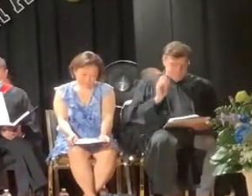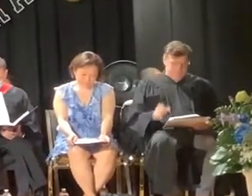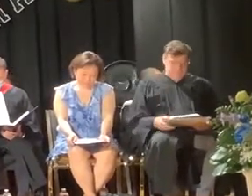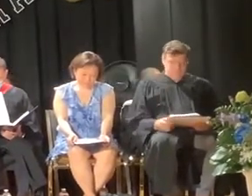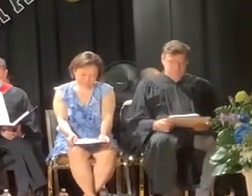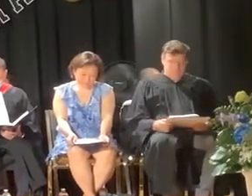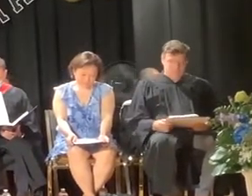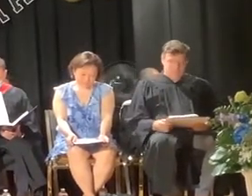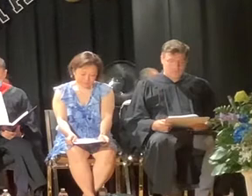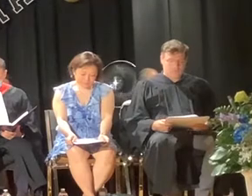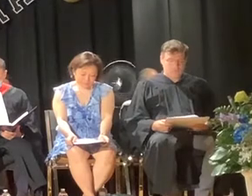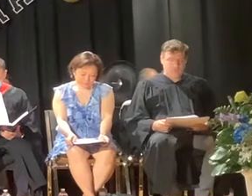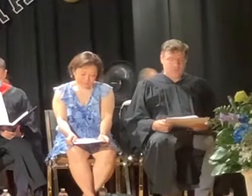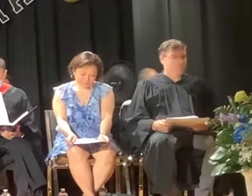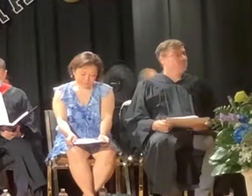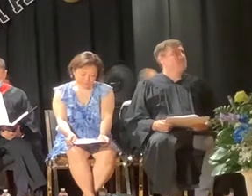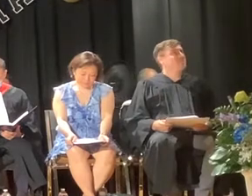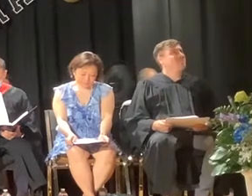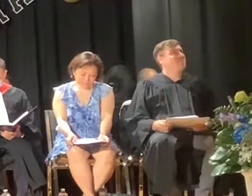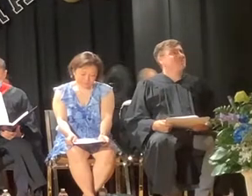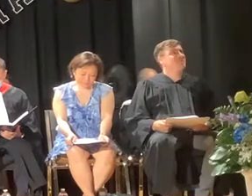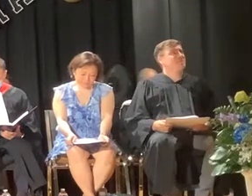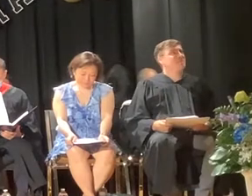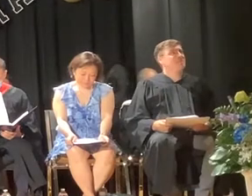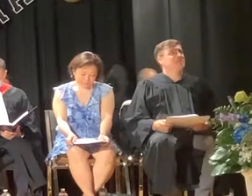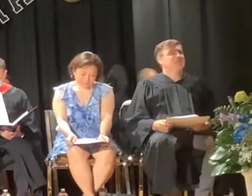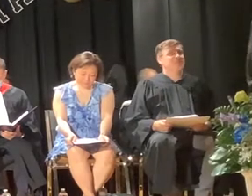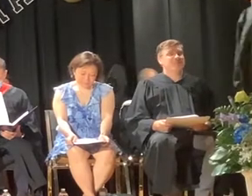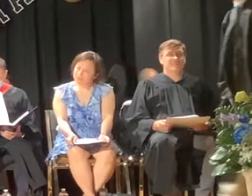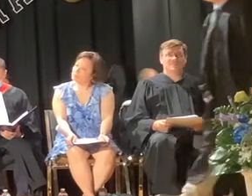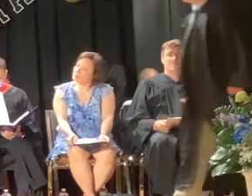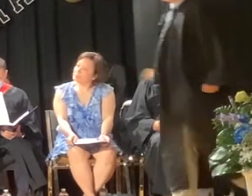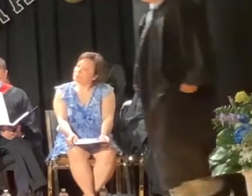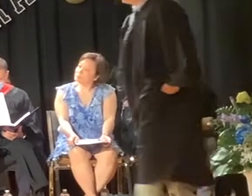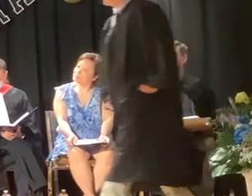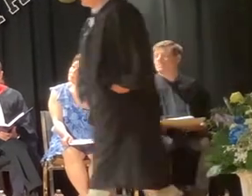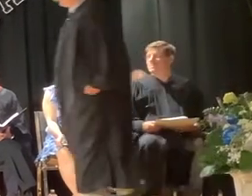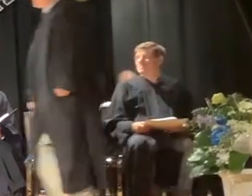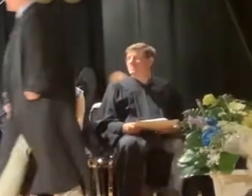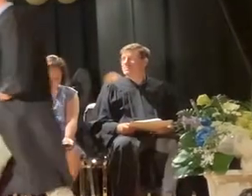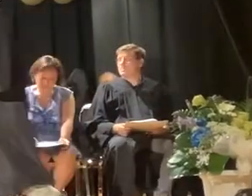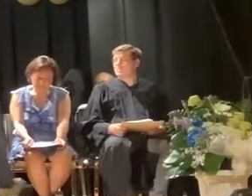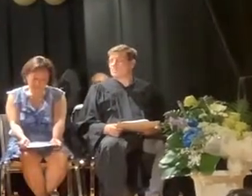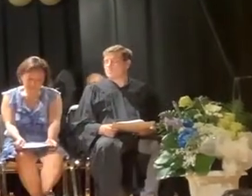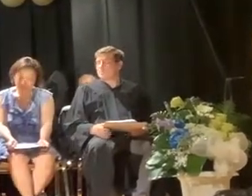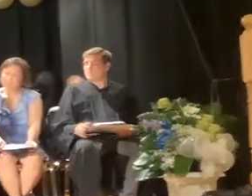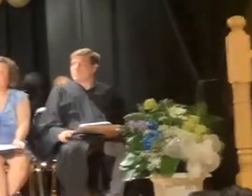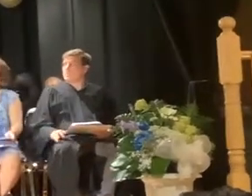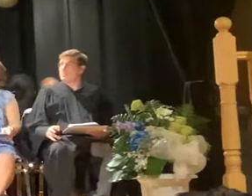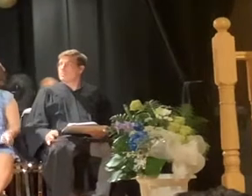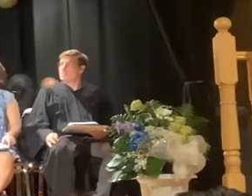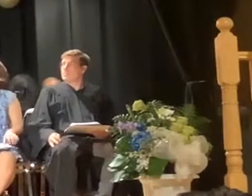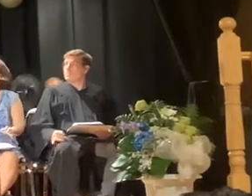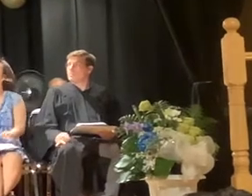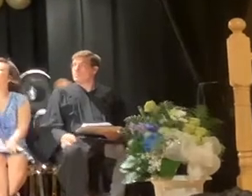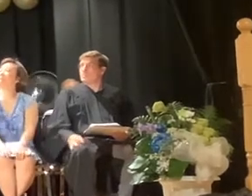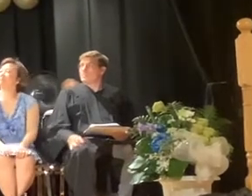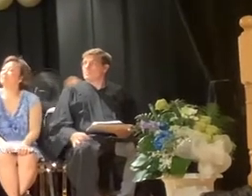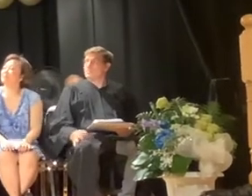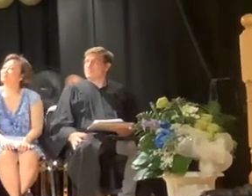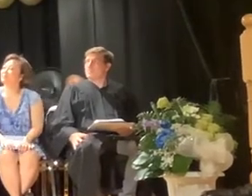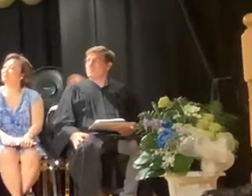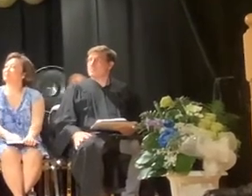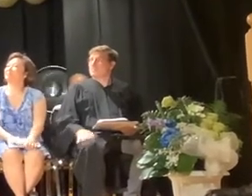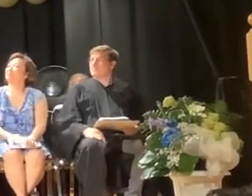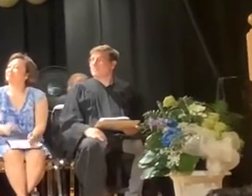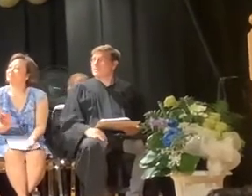come forward and accept the Robert Greenville Irwin Citizenship Award for extraordinary citizenship and exhibiting exemplary work in